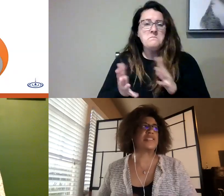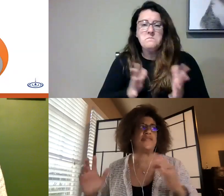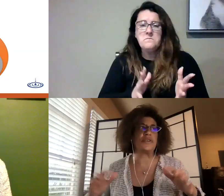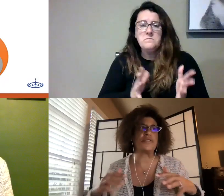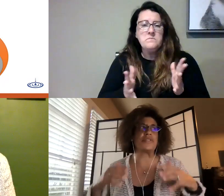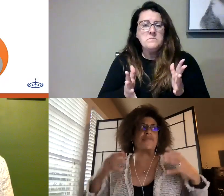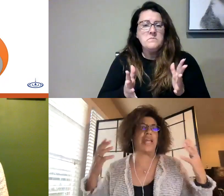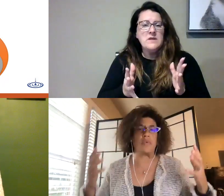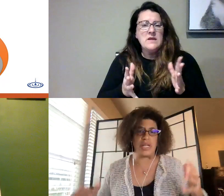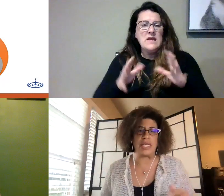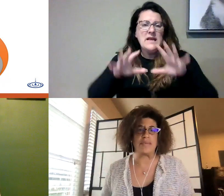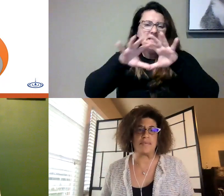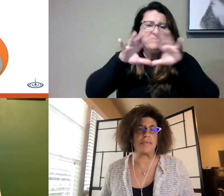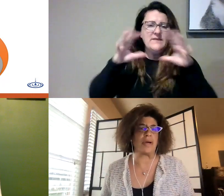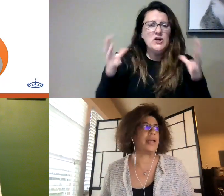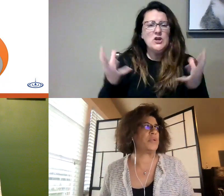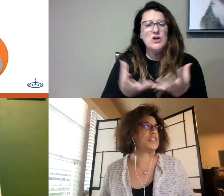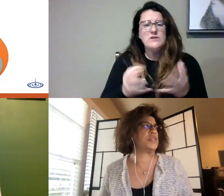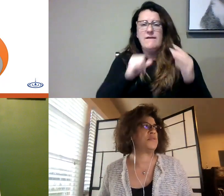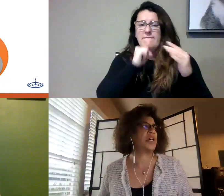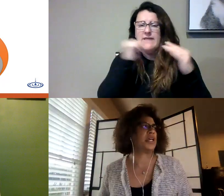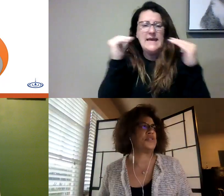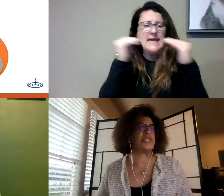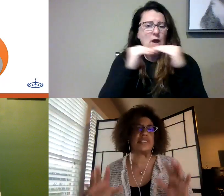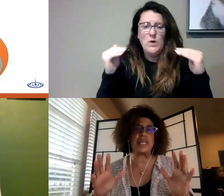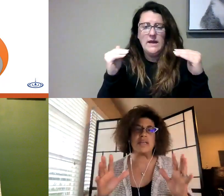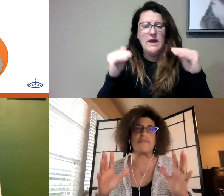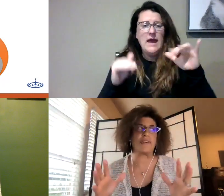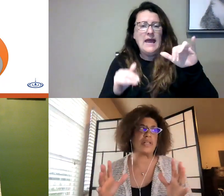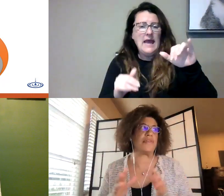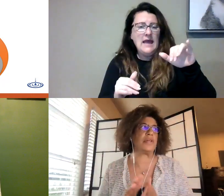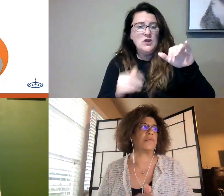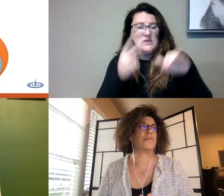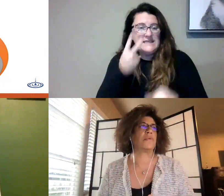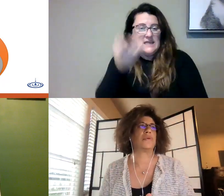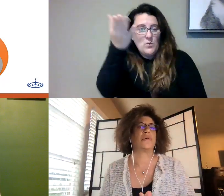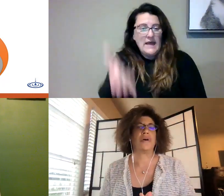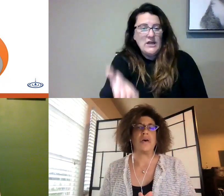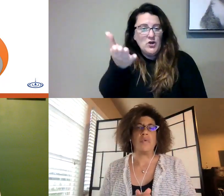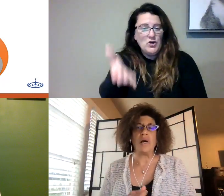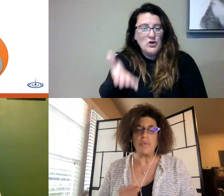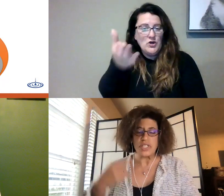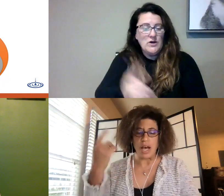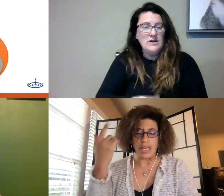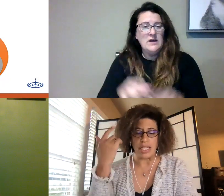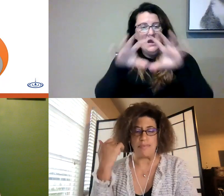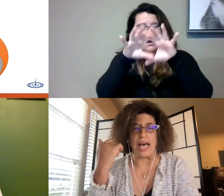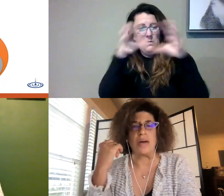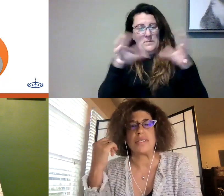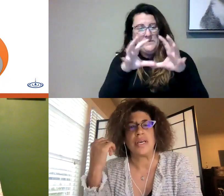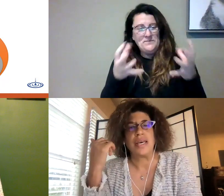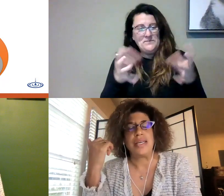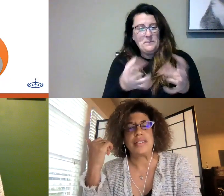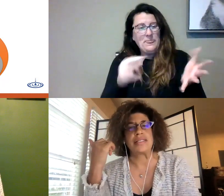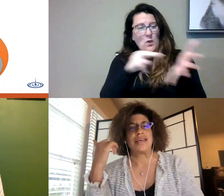the spheres of inequity, right, which you should see in front of you, what we're talking